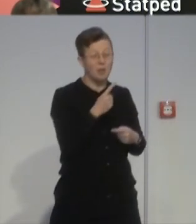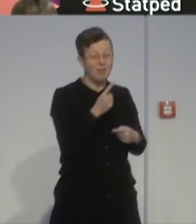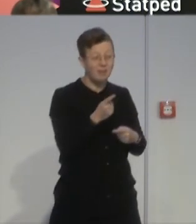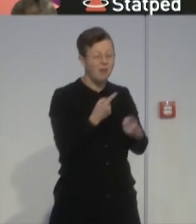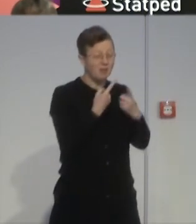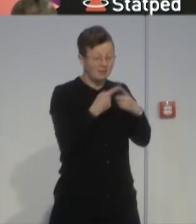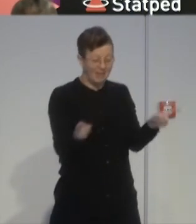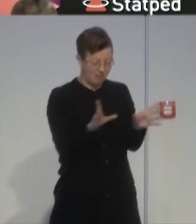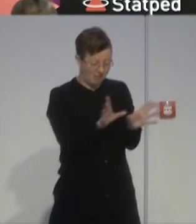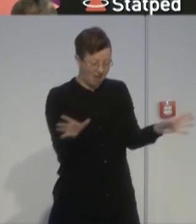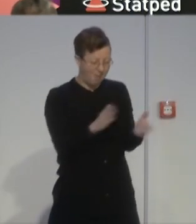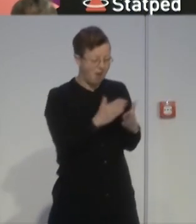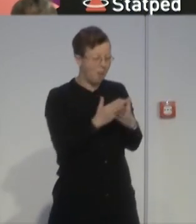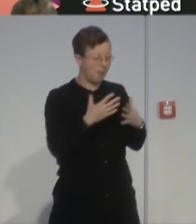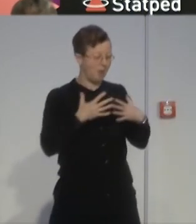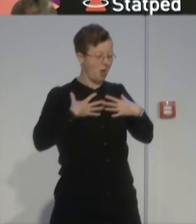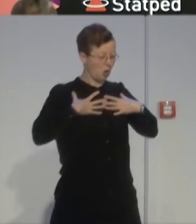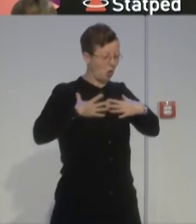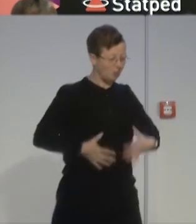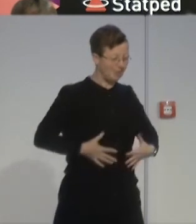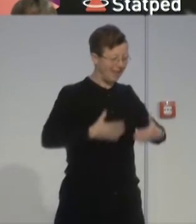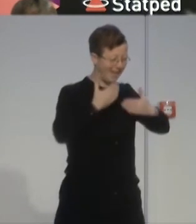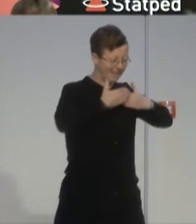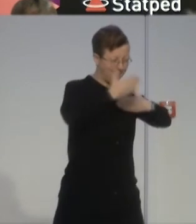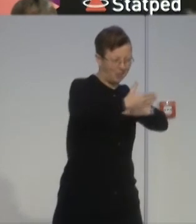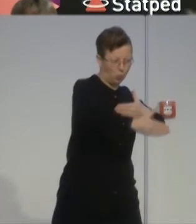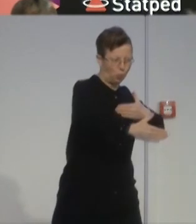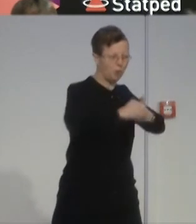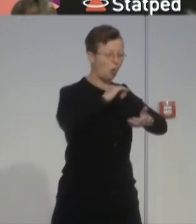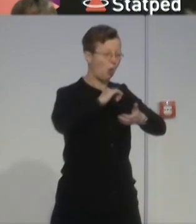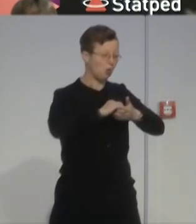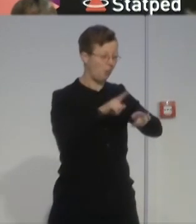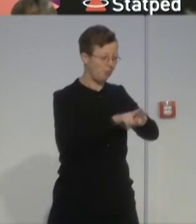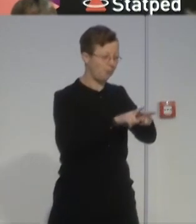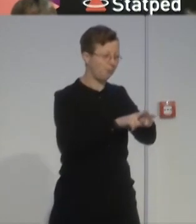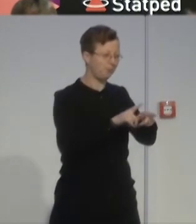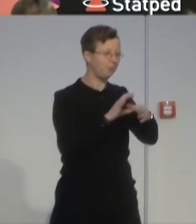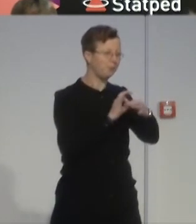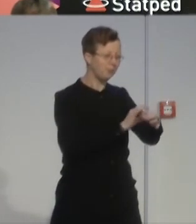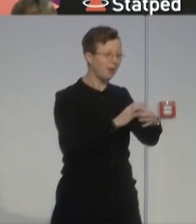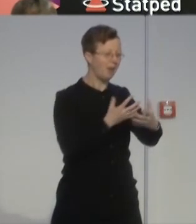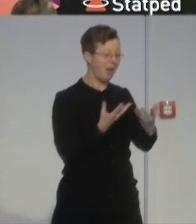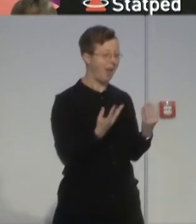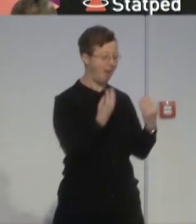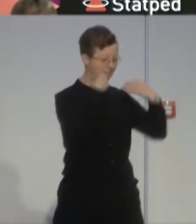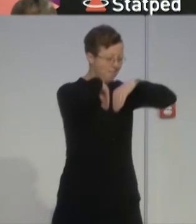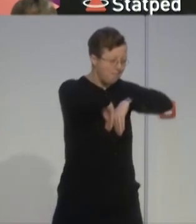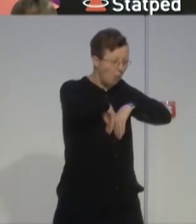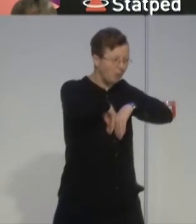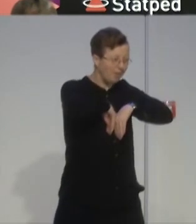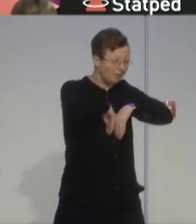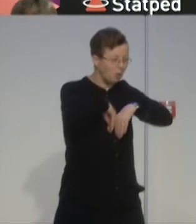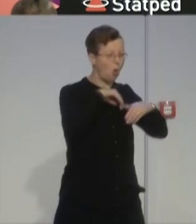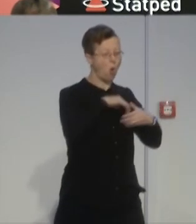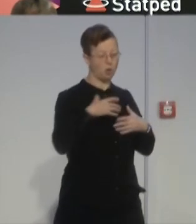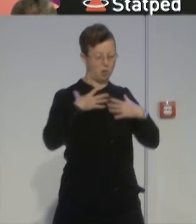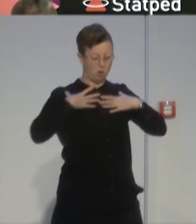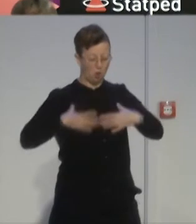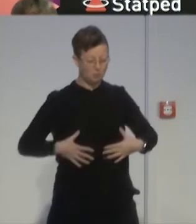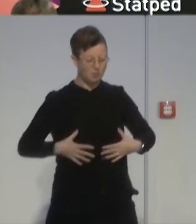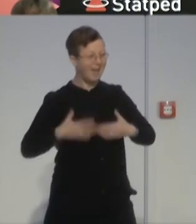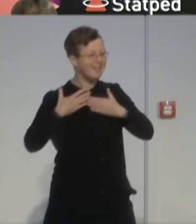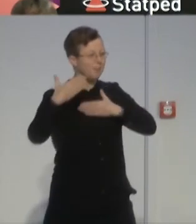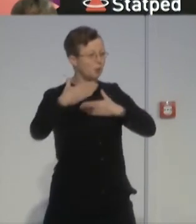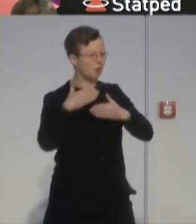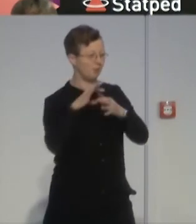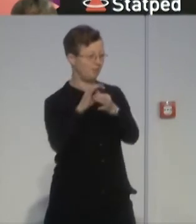differentiation between bodily dimensions that refer to embodiment and bodily dimension that